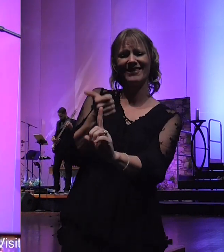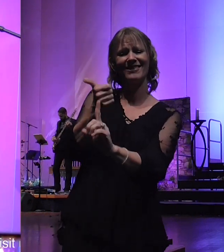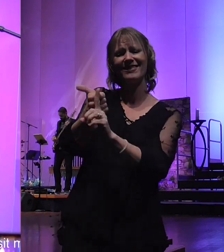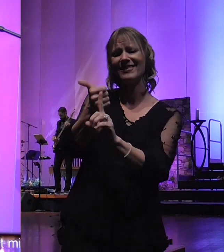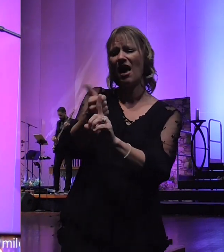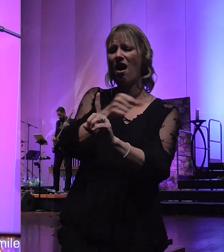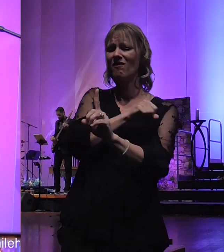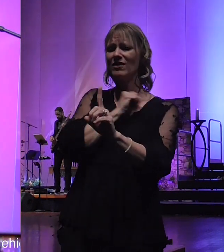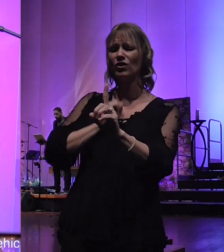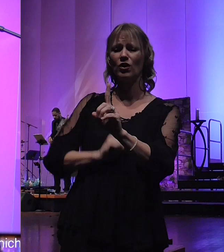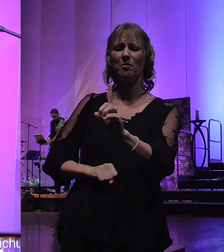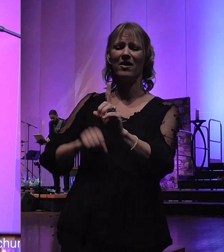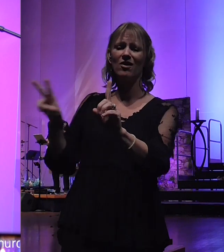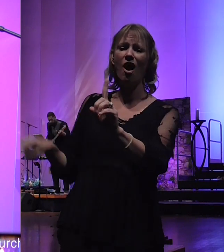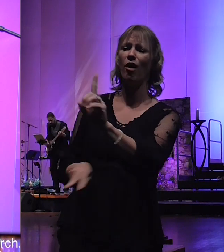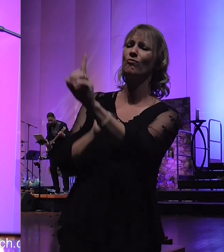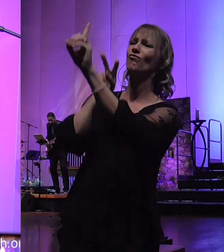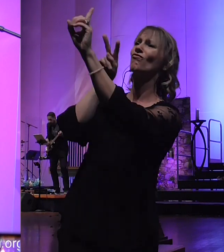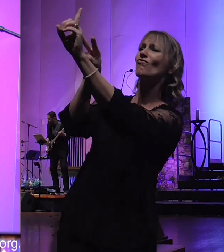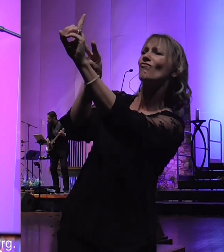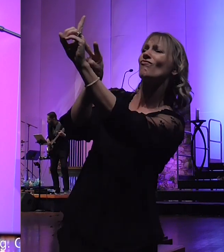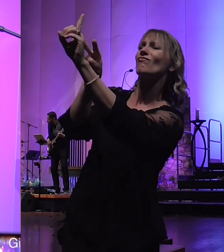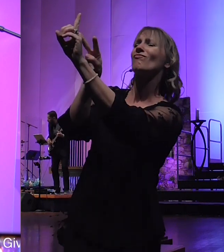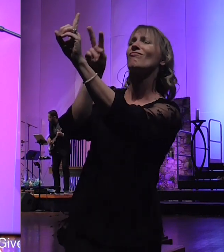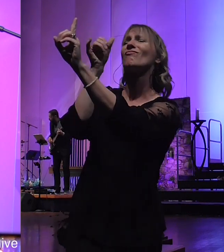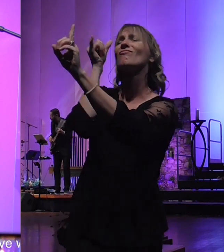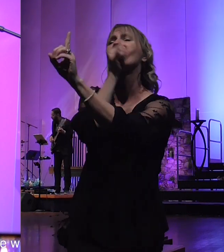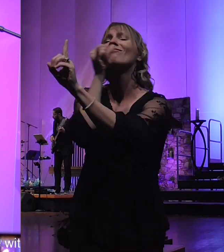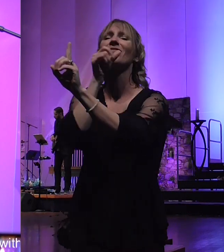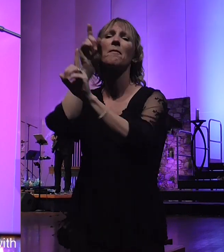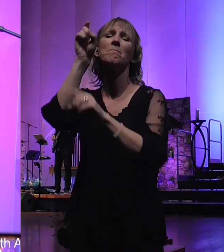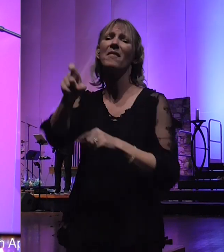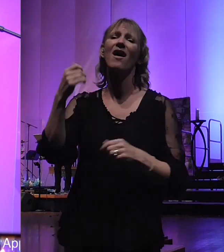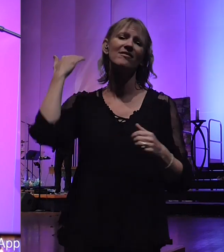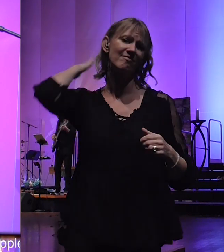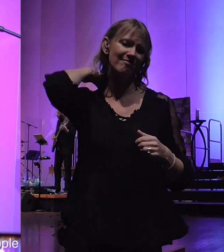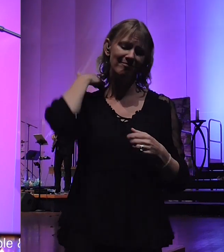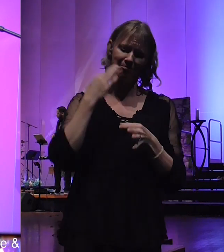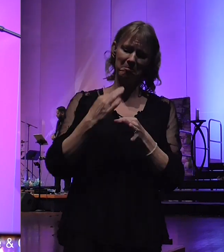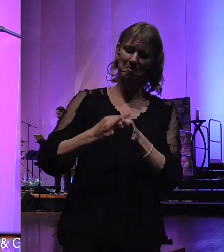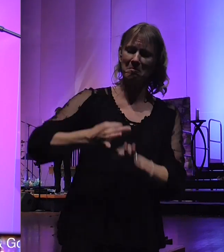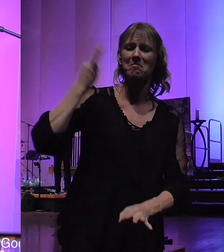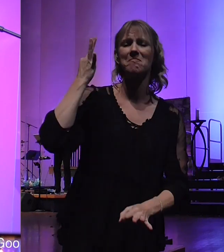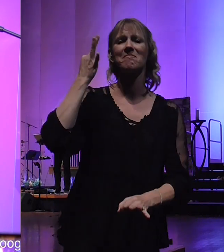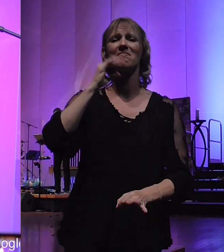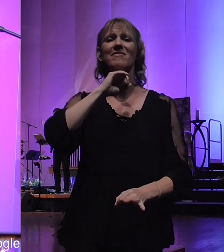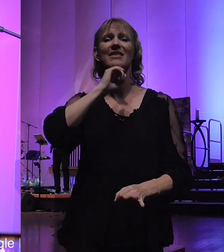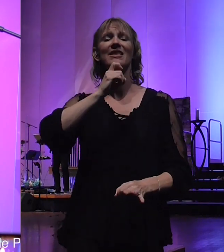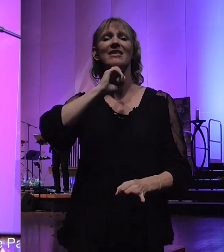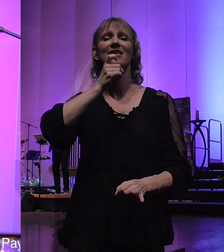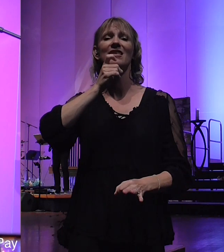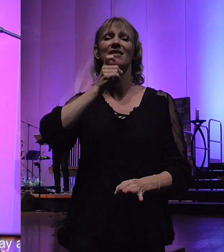to me. You must have steel in your spine.